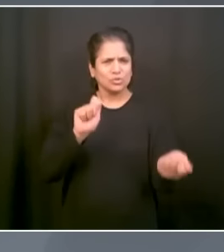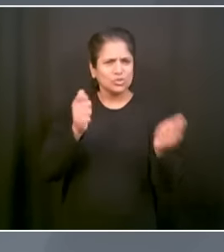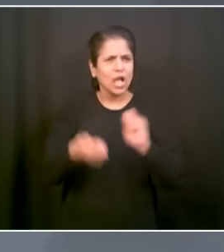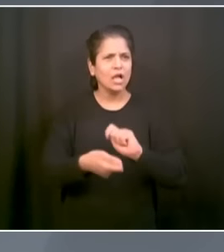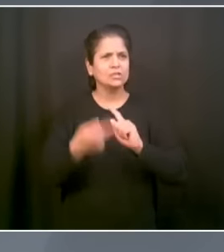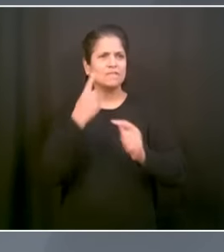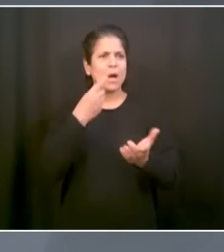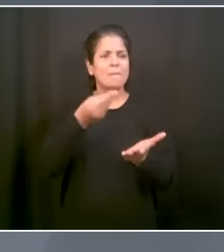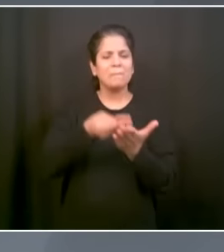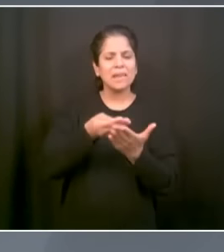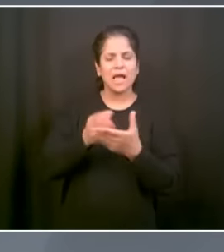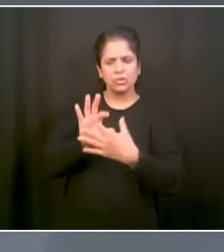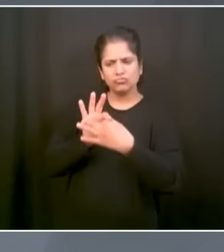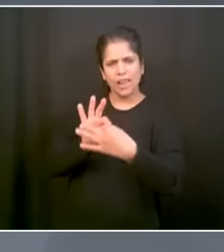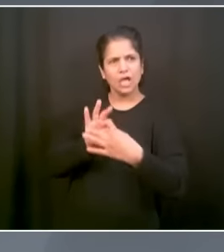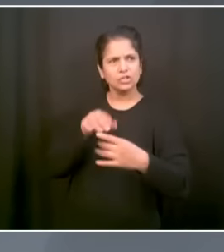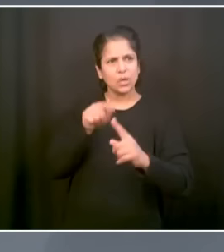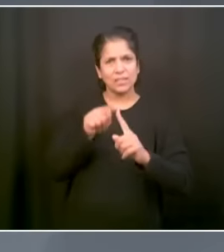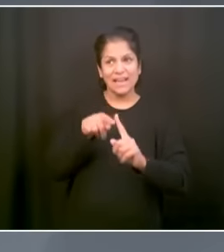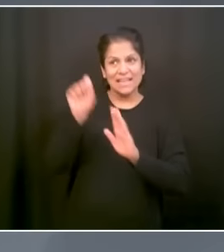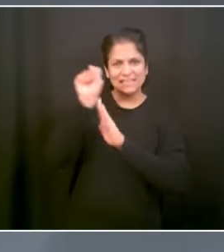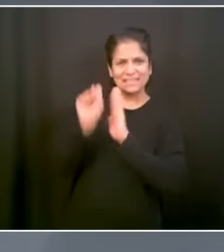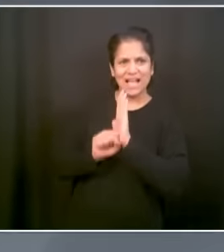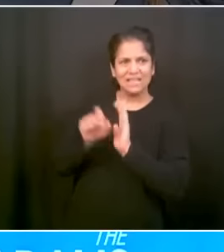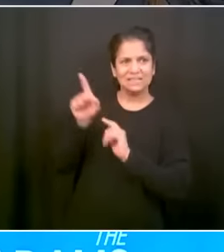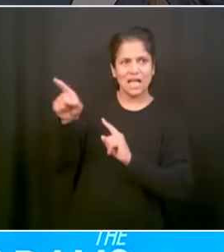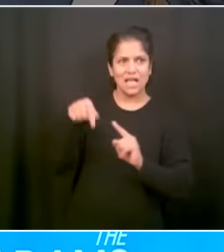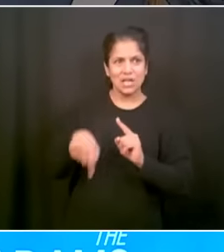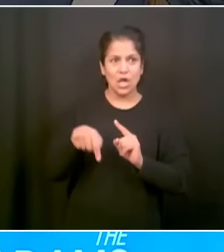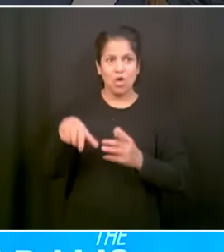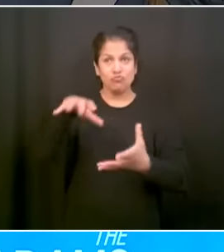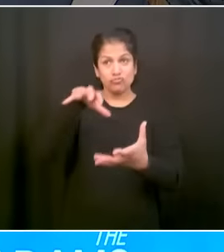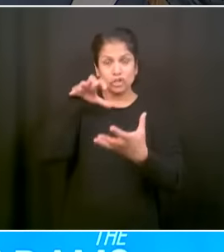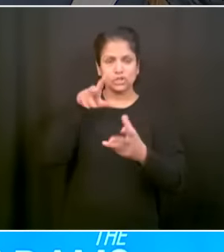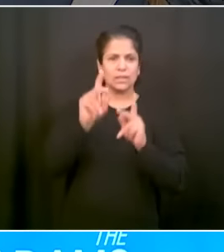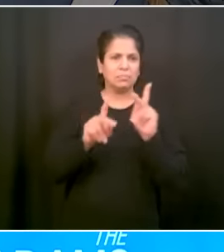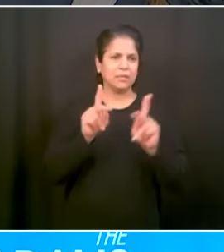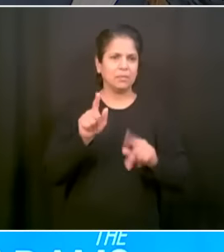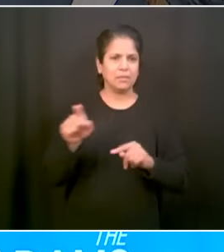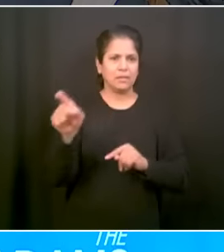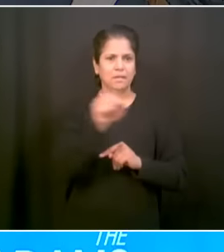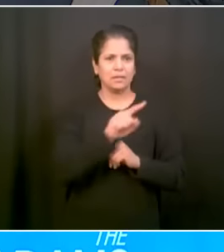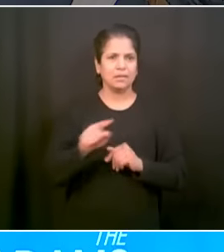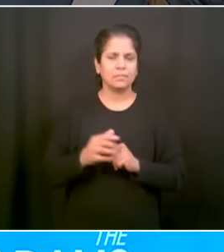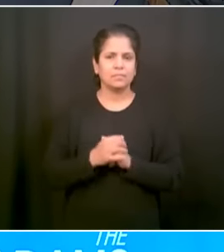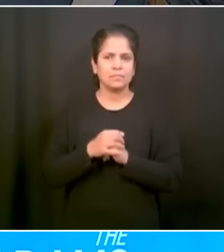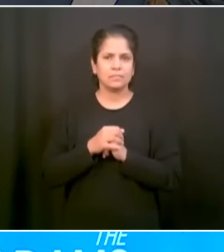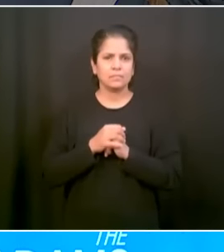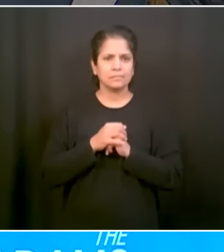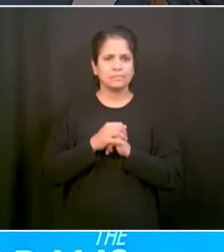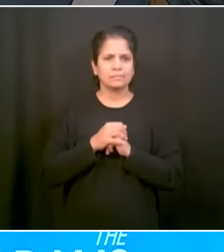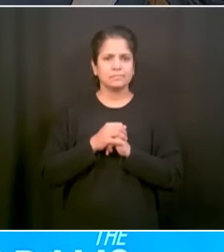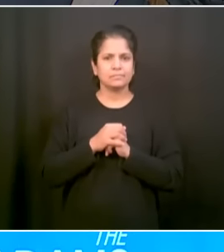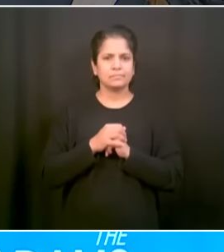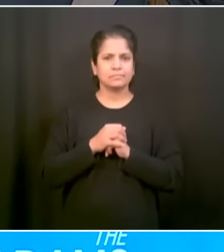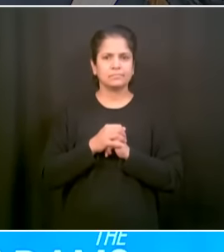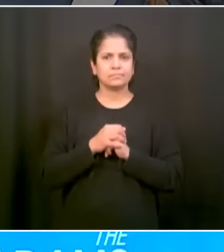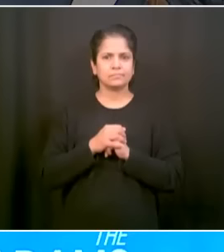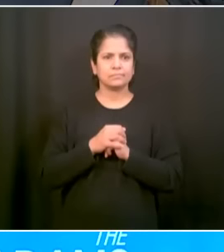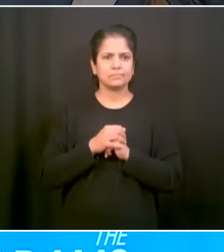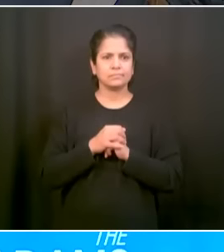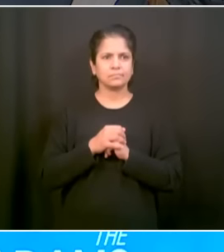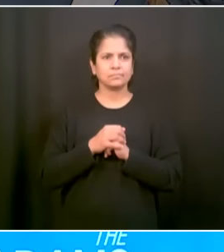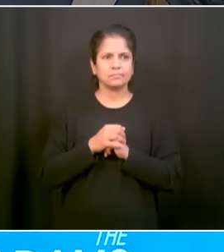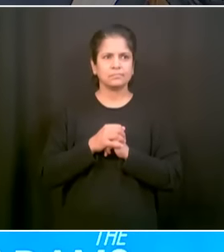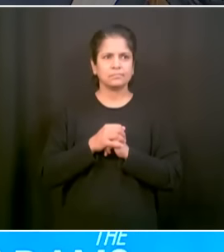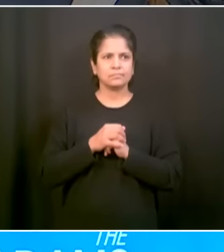the wealthiest New Yorkers and the most profitable corporations. Budget line in prelim that says we expect X amount of money from the state, and is that going to help